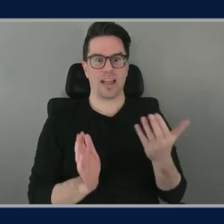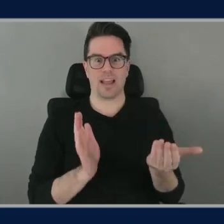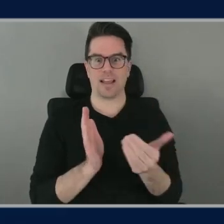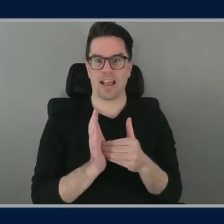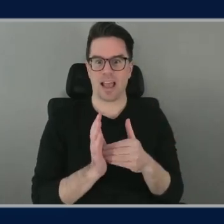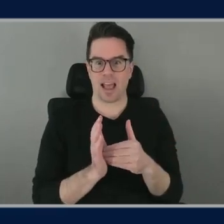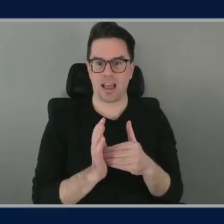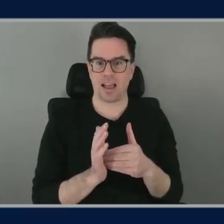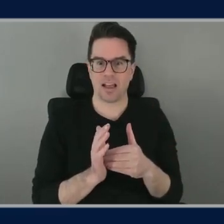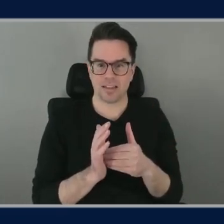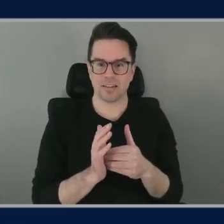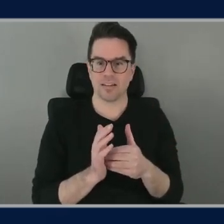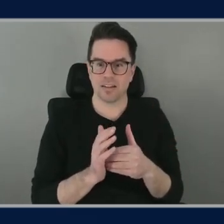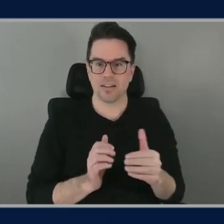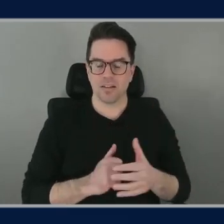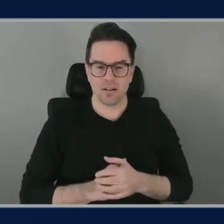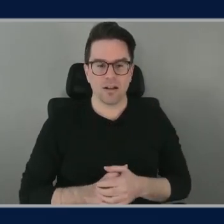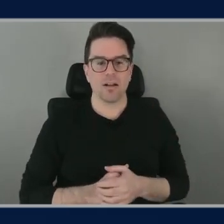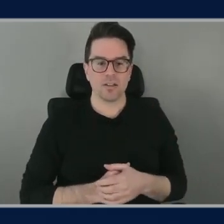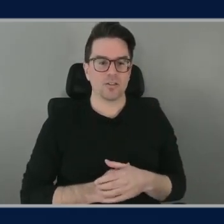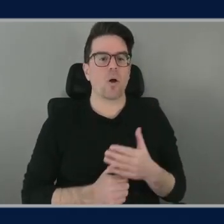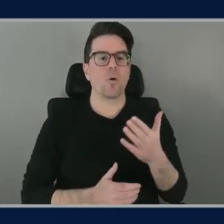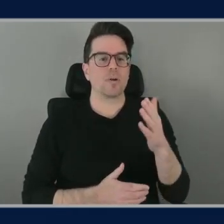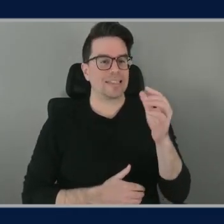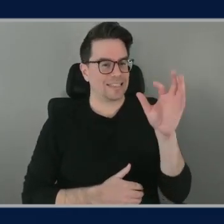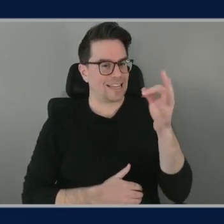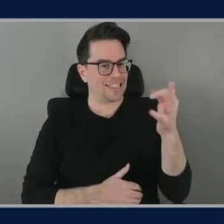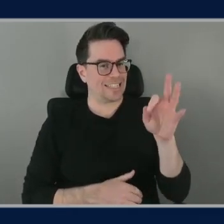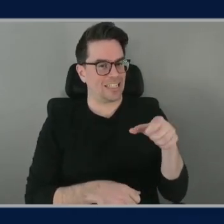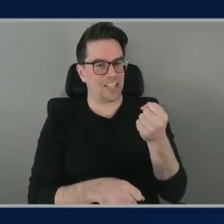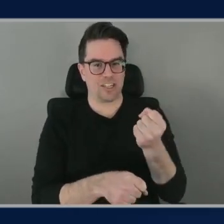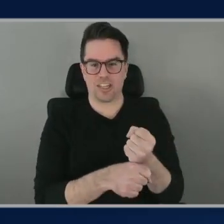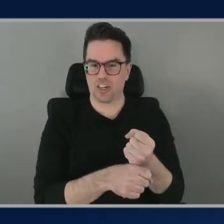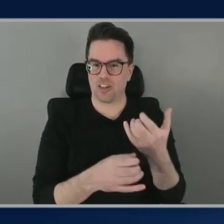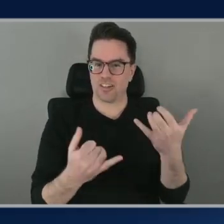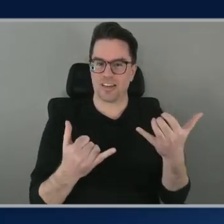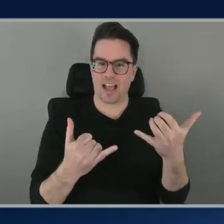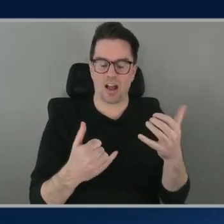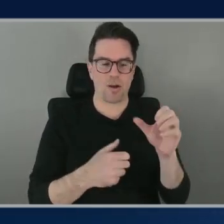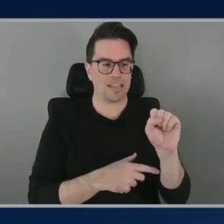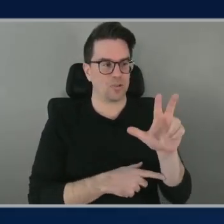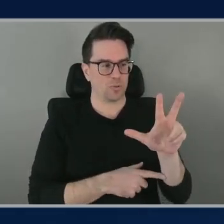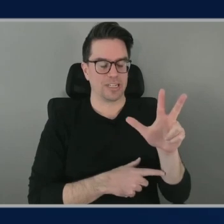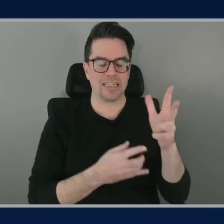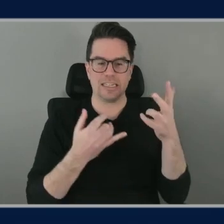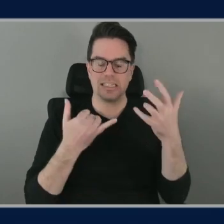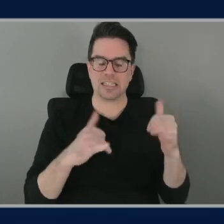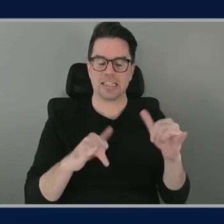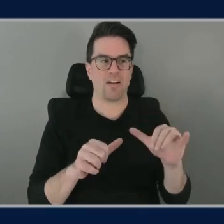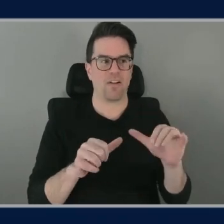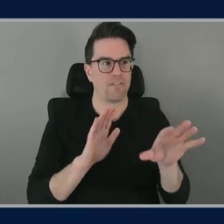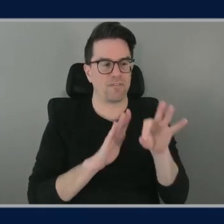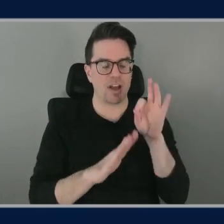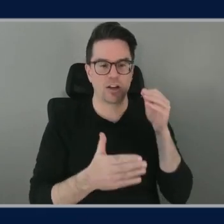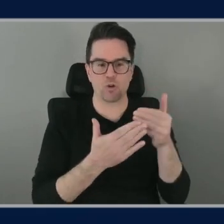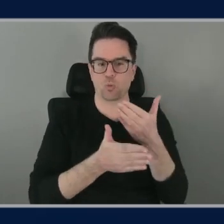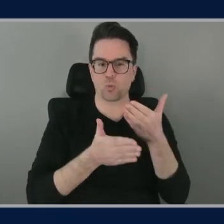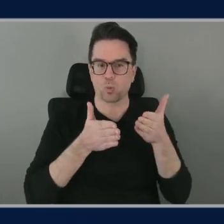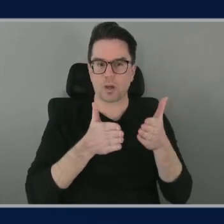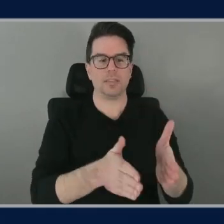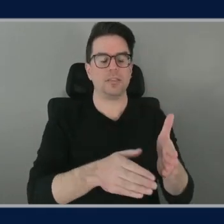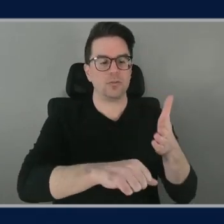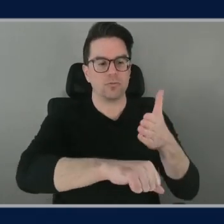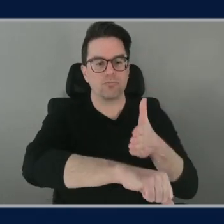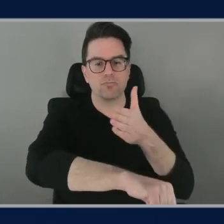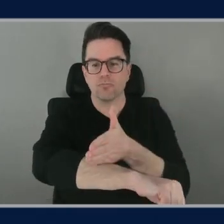bug fixing, maybe they're doing a little bit of fine tuning, but with S3, we're still finding fundamental ways to make it better and better and broadening the surface area for our